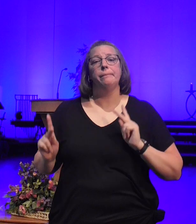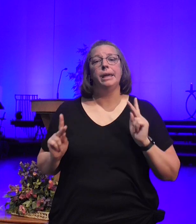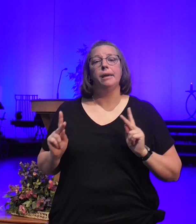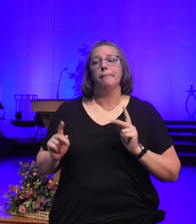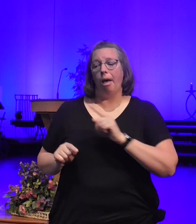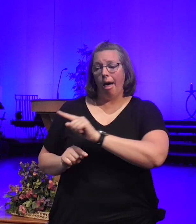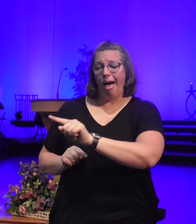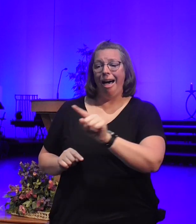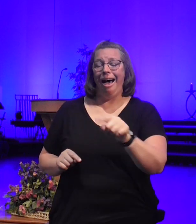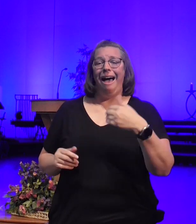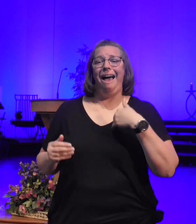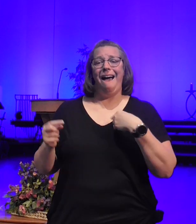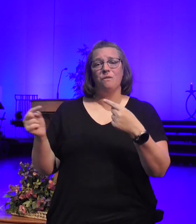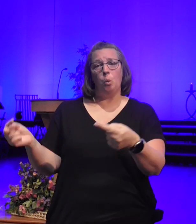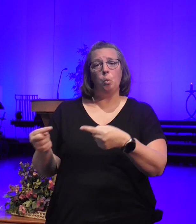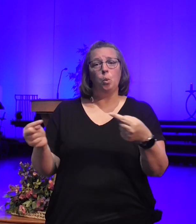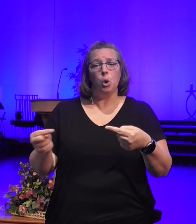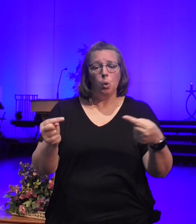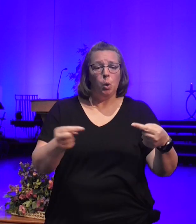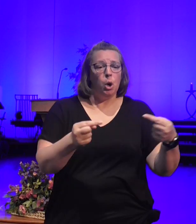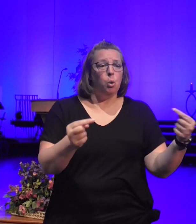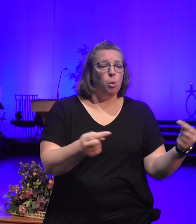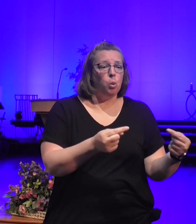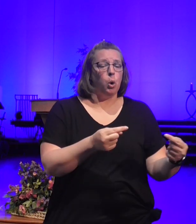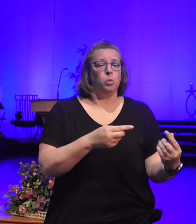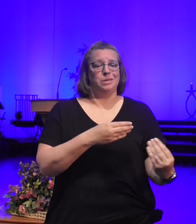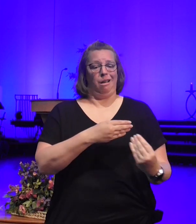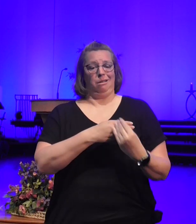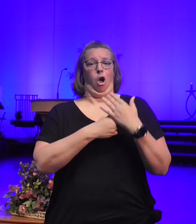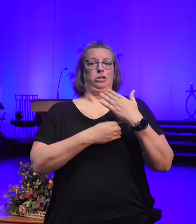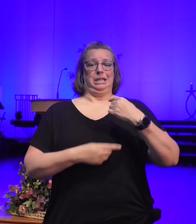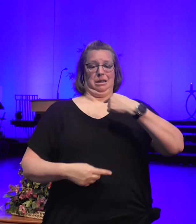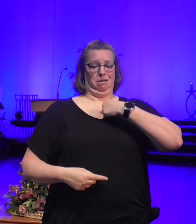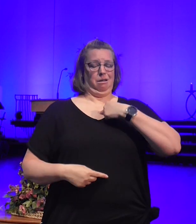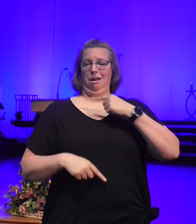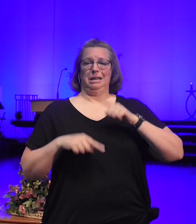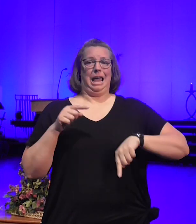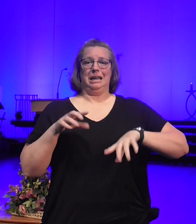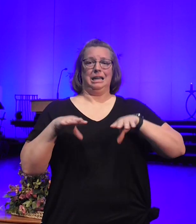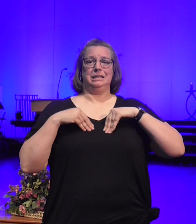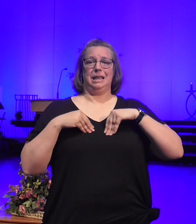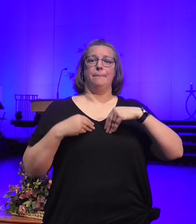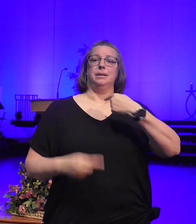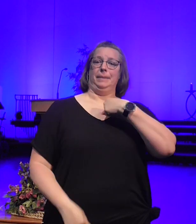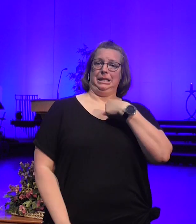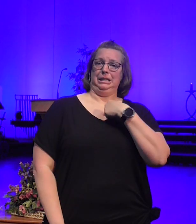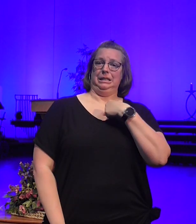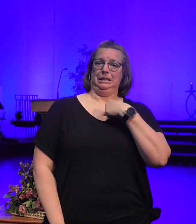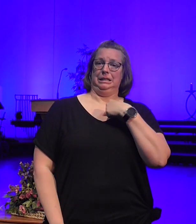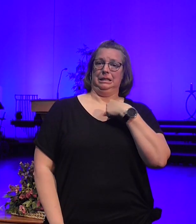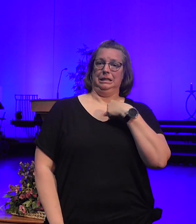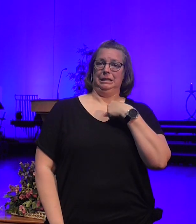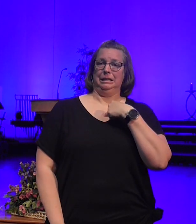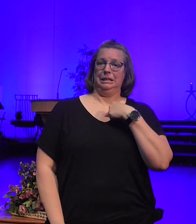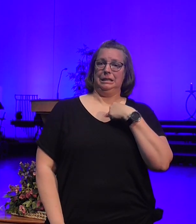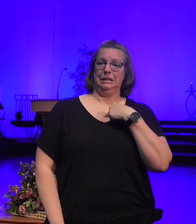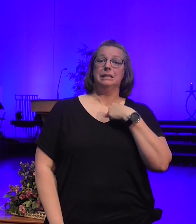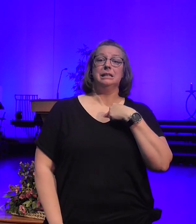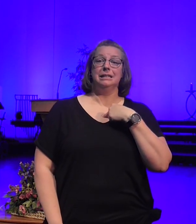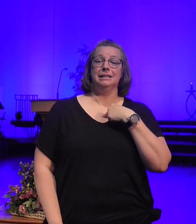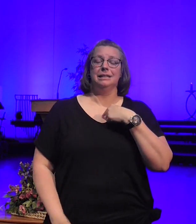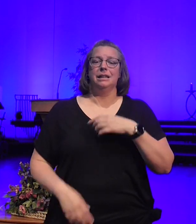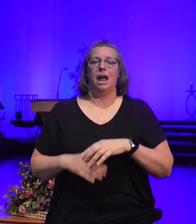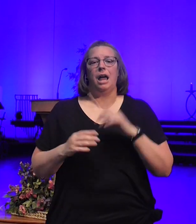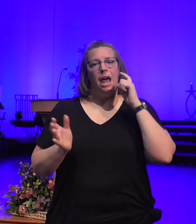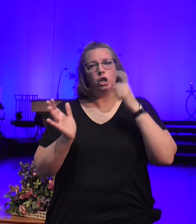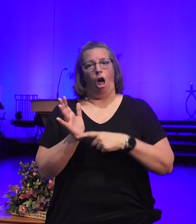their own wounds that caused us to not be able to accept us. And that we can acknowledge that, and we don't